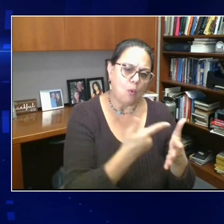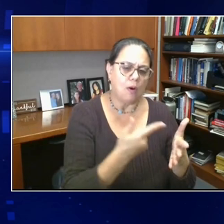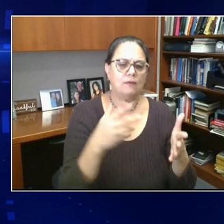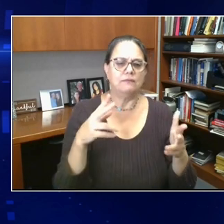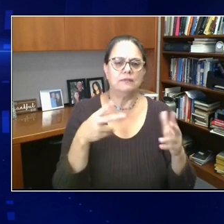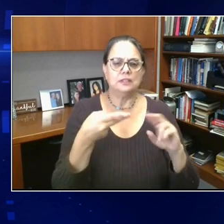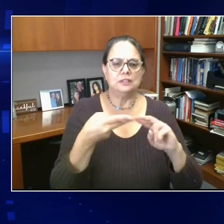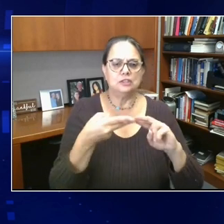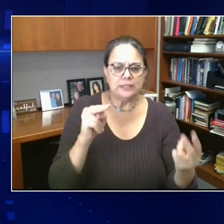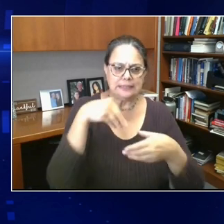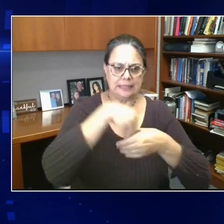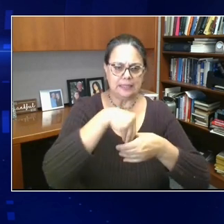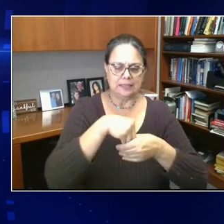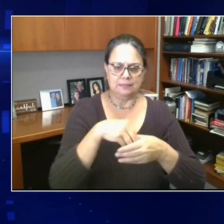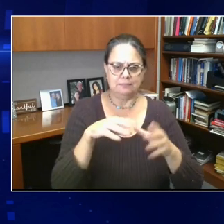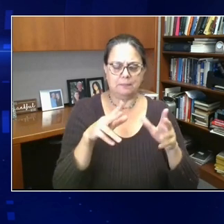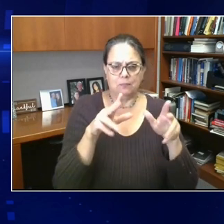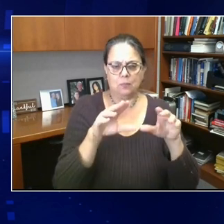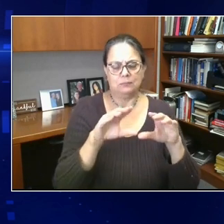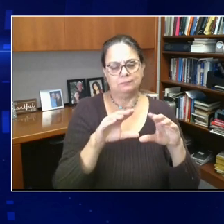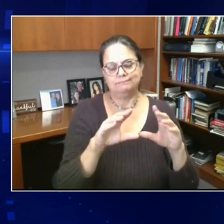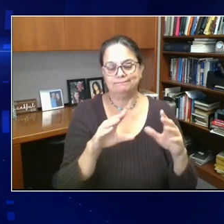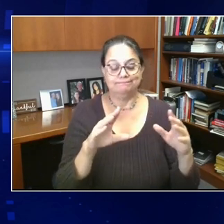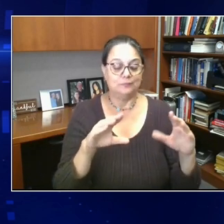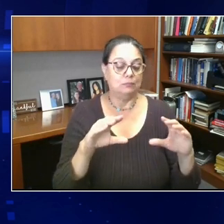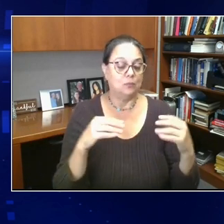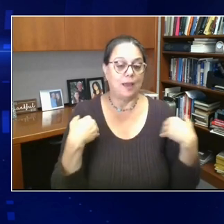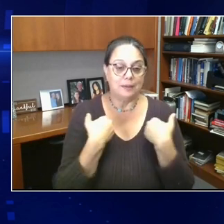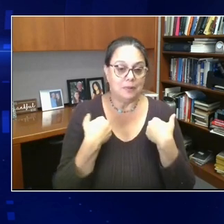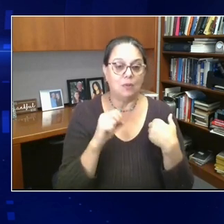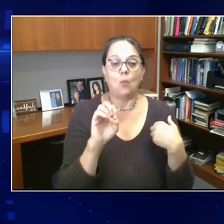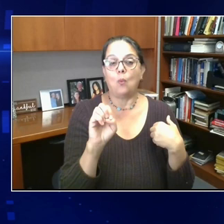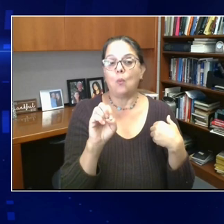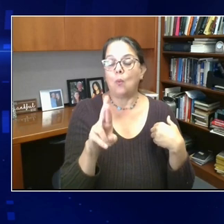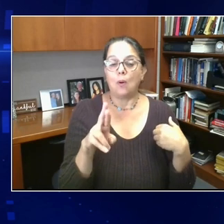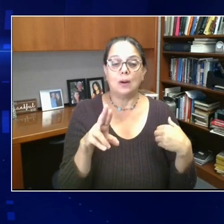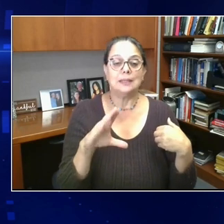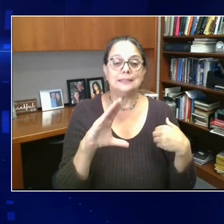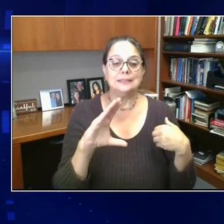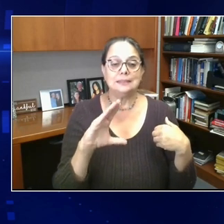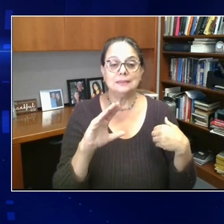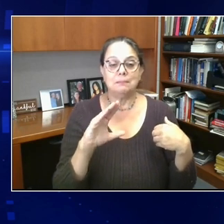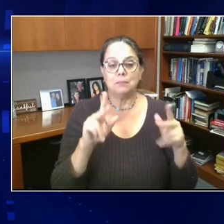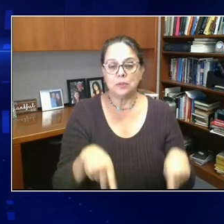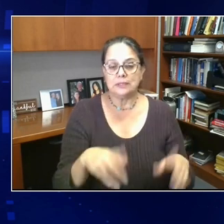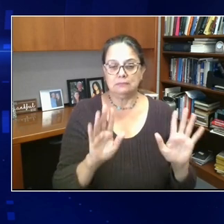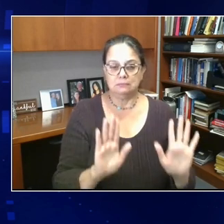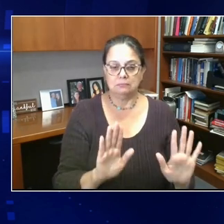Genomics studies all the genes of an organism or a person.